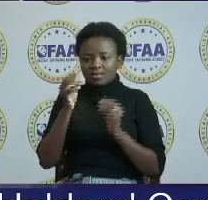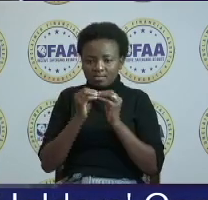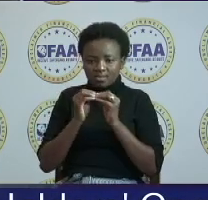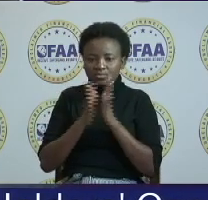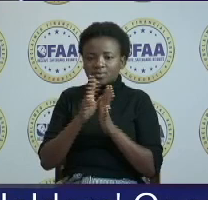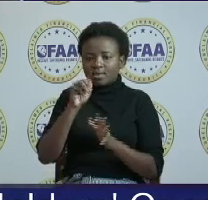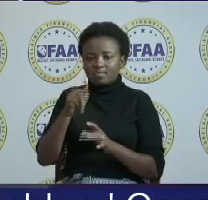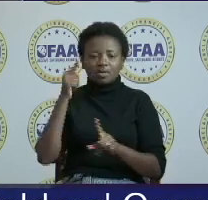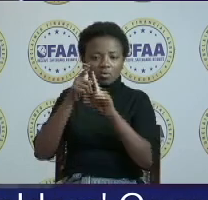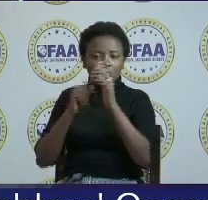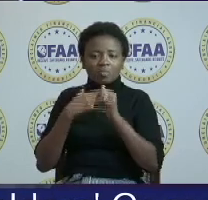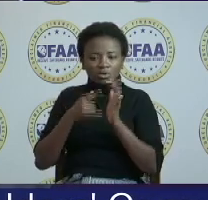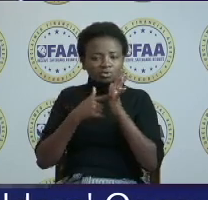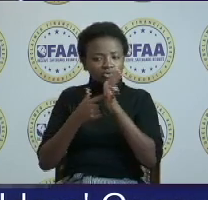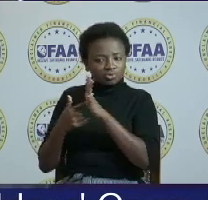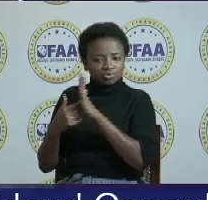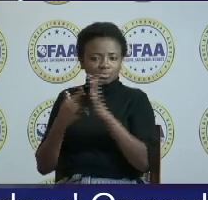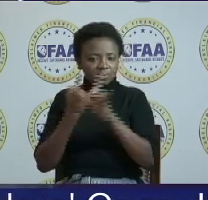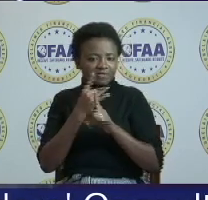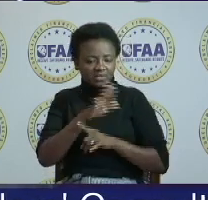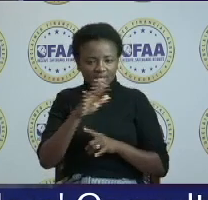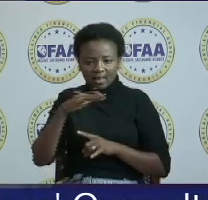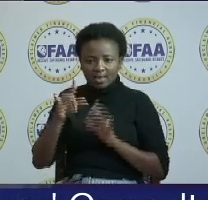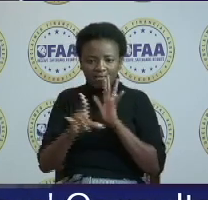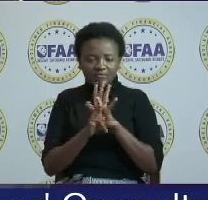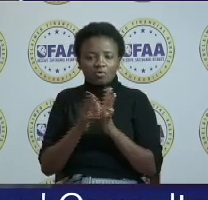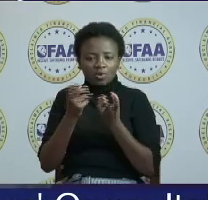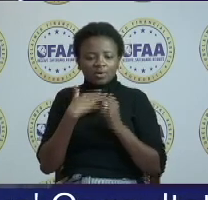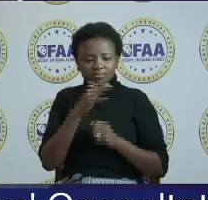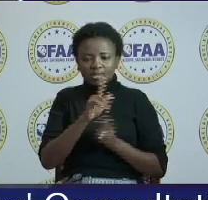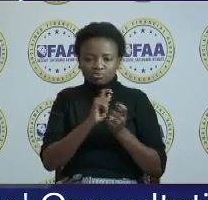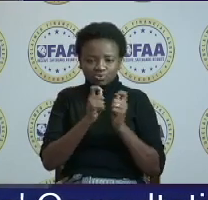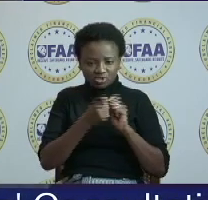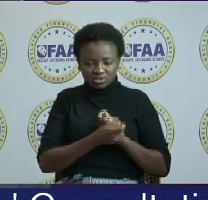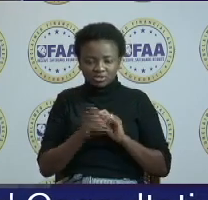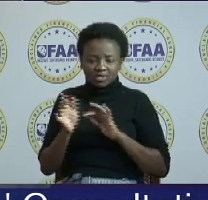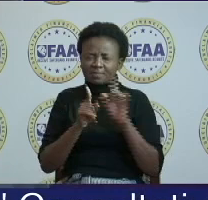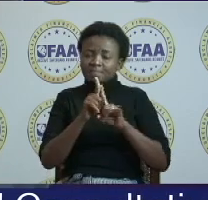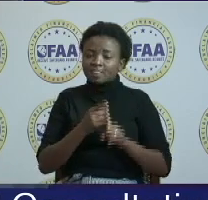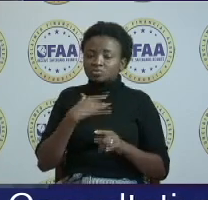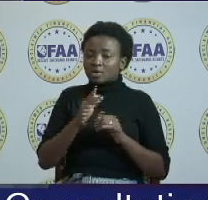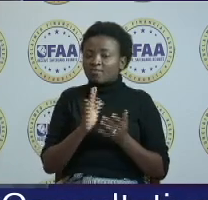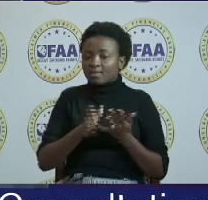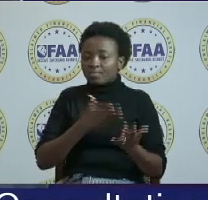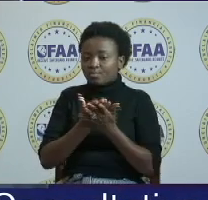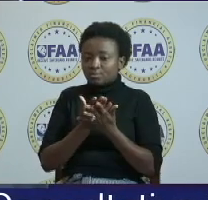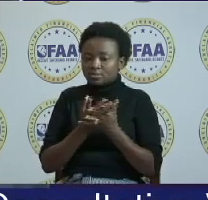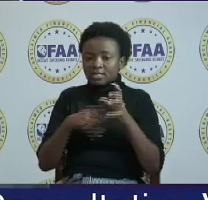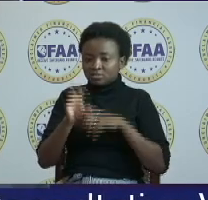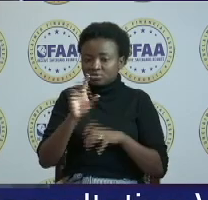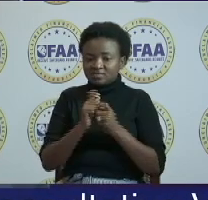to show them the areas of law would wish them to revisit. We have a proposed amendment, a draft,